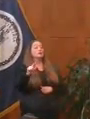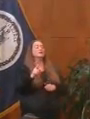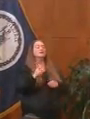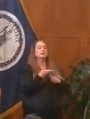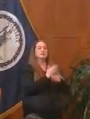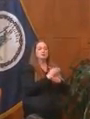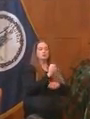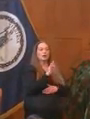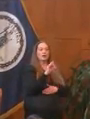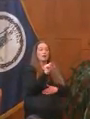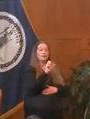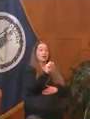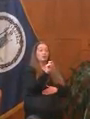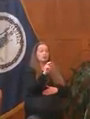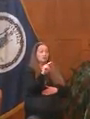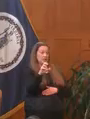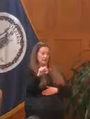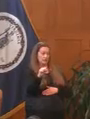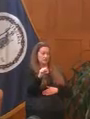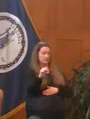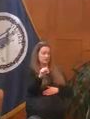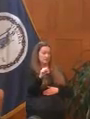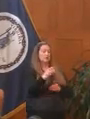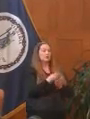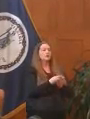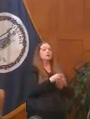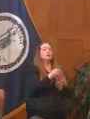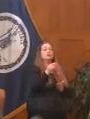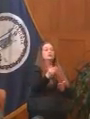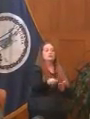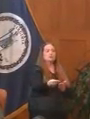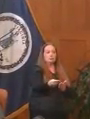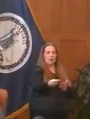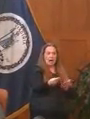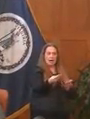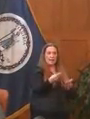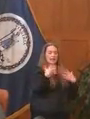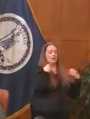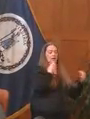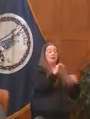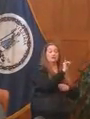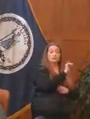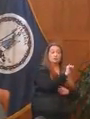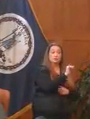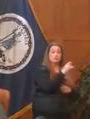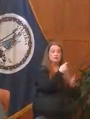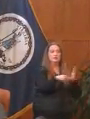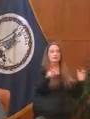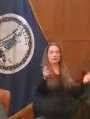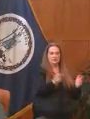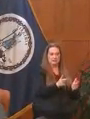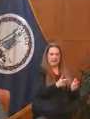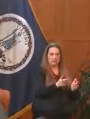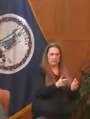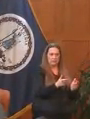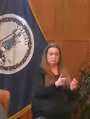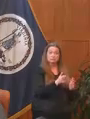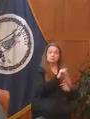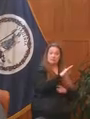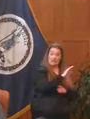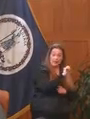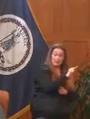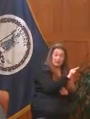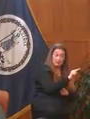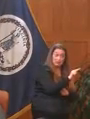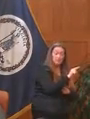unify, to purchase in numbers to create discounts in health care. That bill's left the House and sent it to the Senate. That will help drive